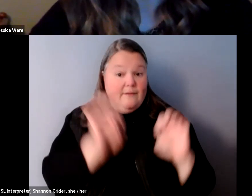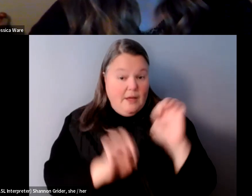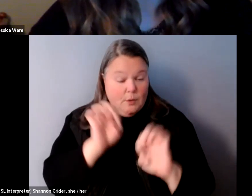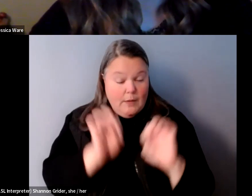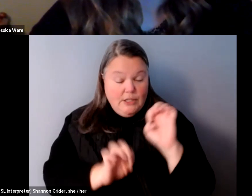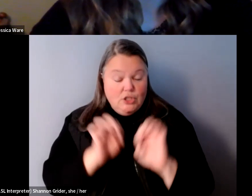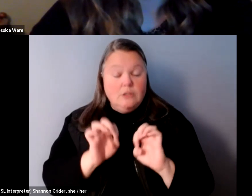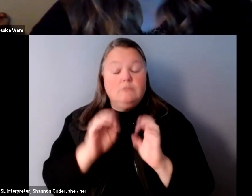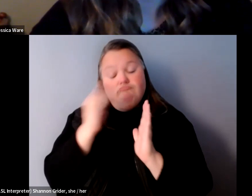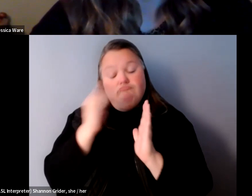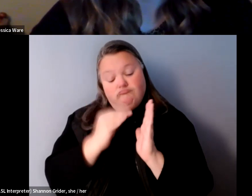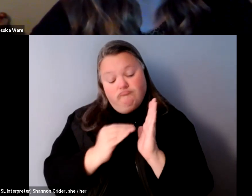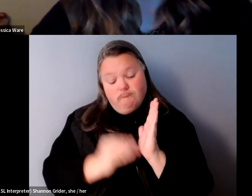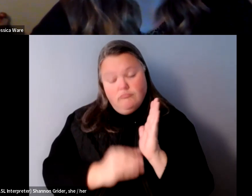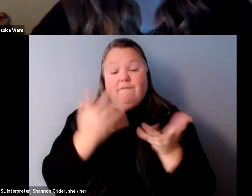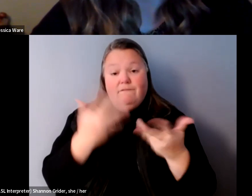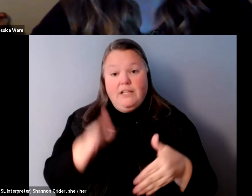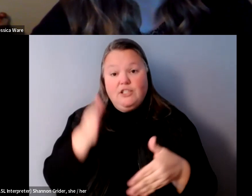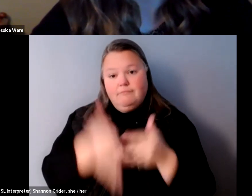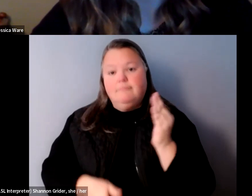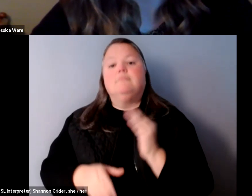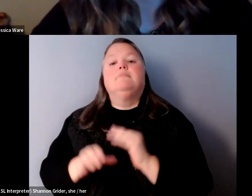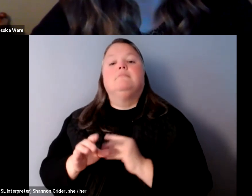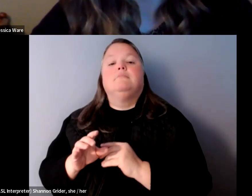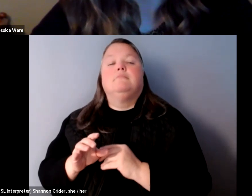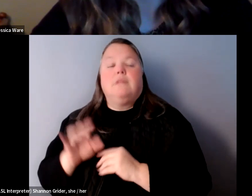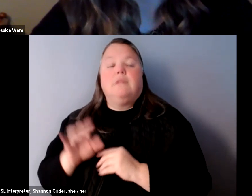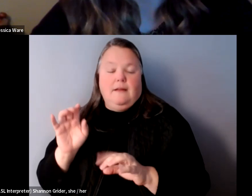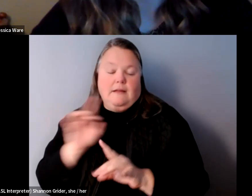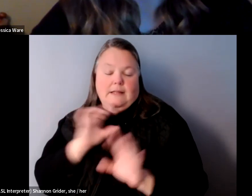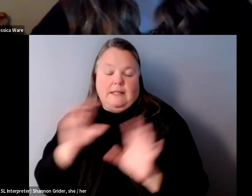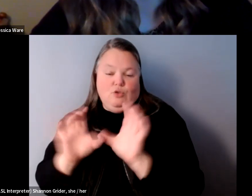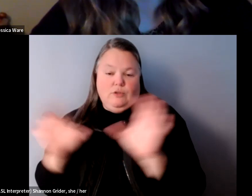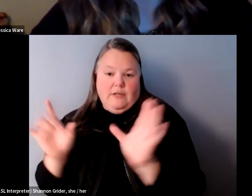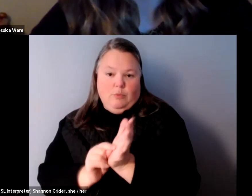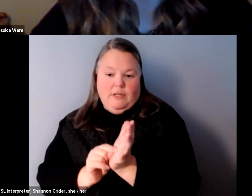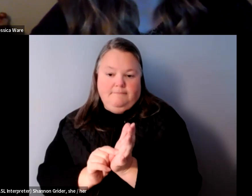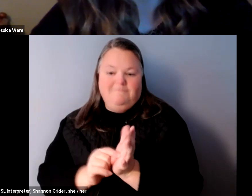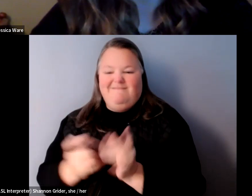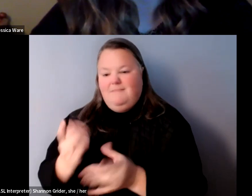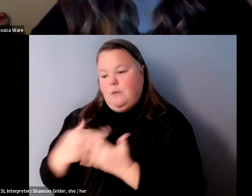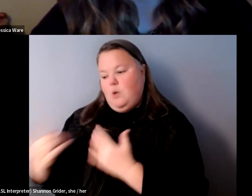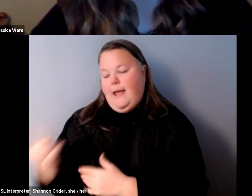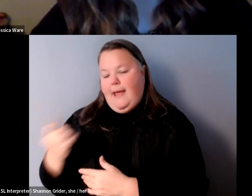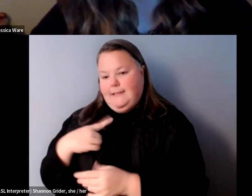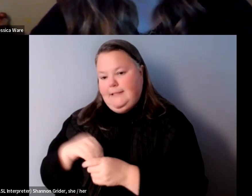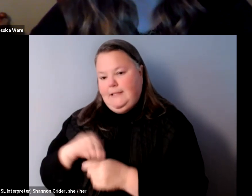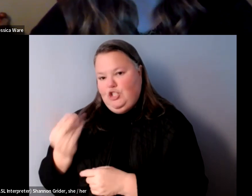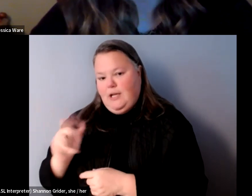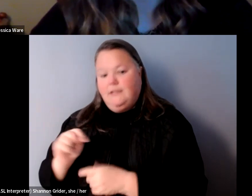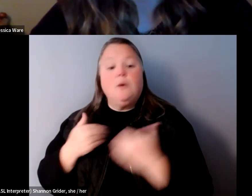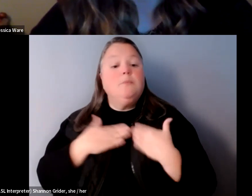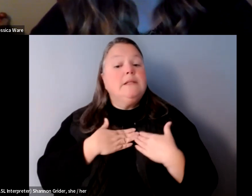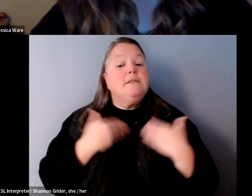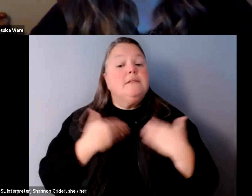evaluation to proceed to your certificate. I had a question in the chat about that. Just for a quick reminder about that. Keep entering questions if you